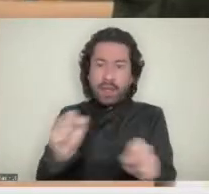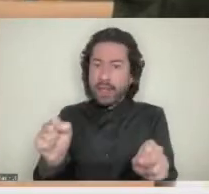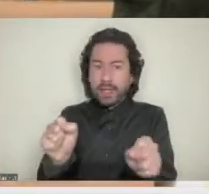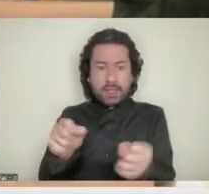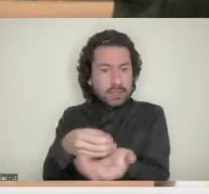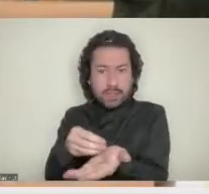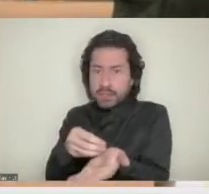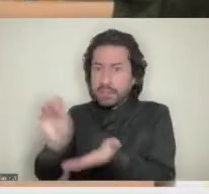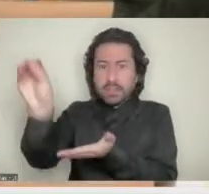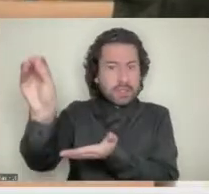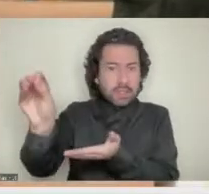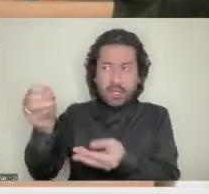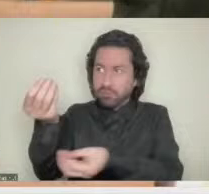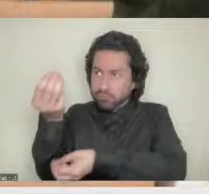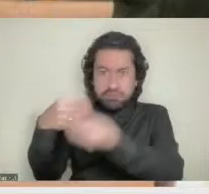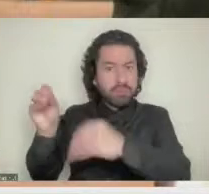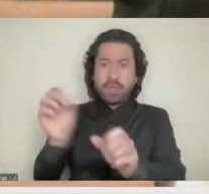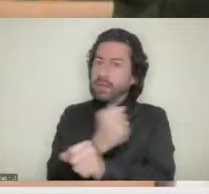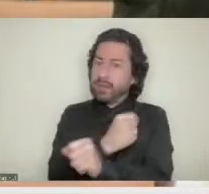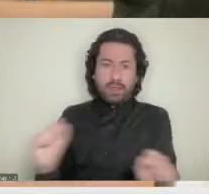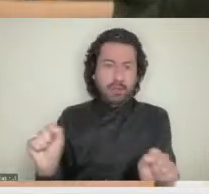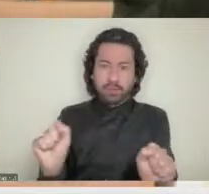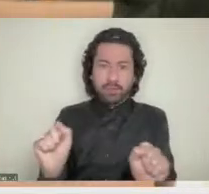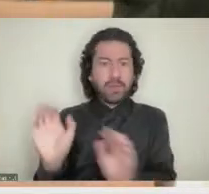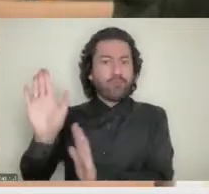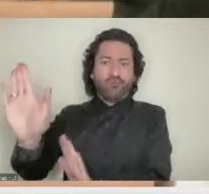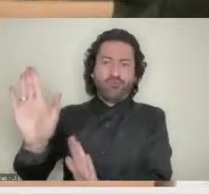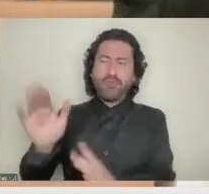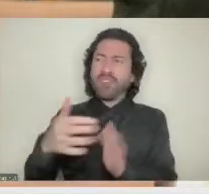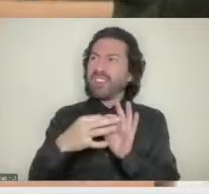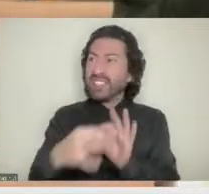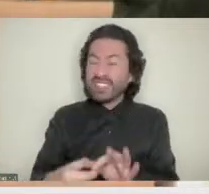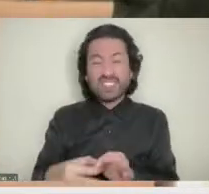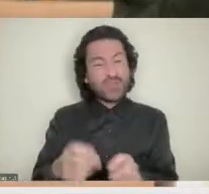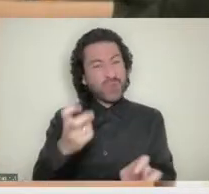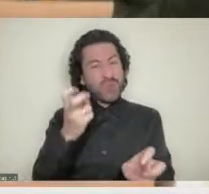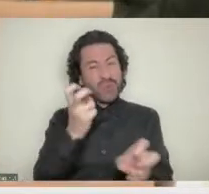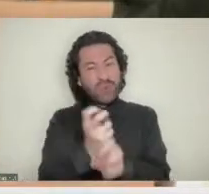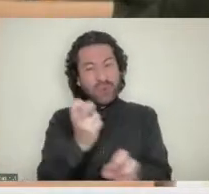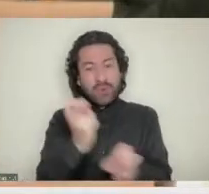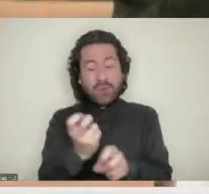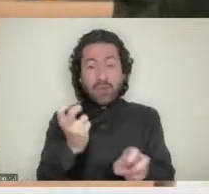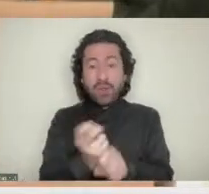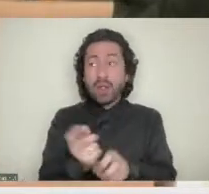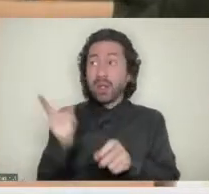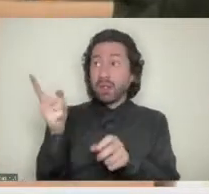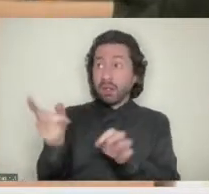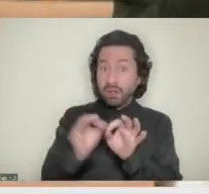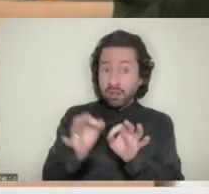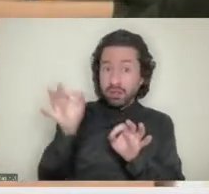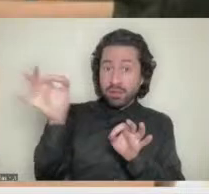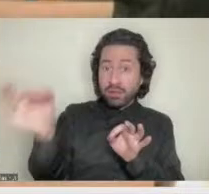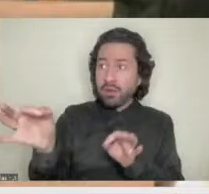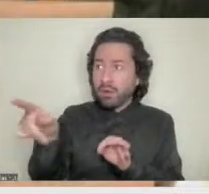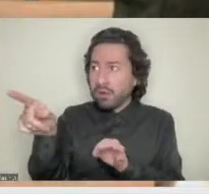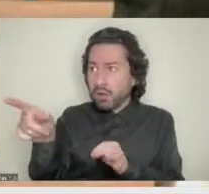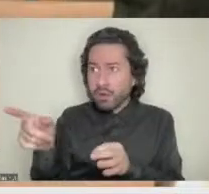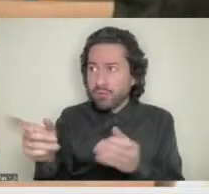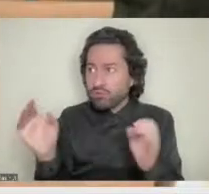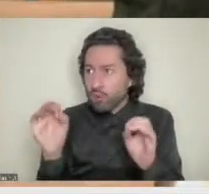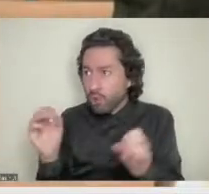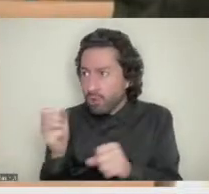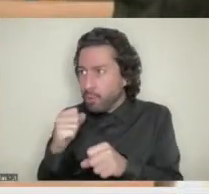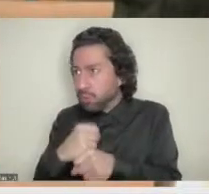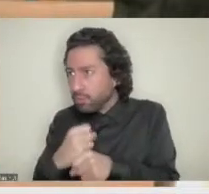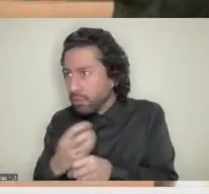population, and they have not been sold, but they belong to them because of ancestral rights. And it's very difficult for these